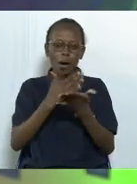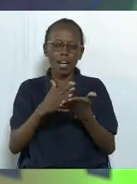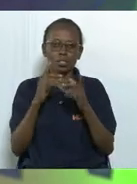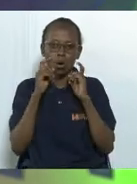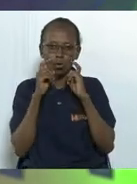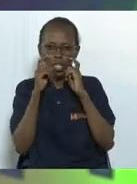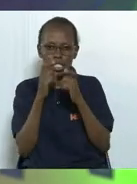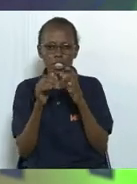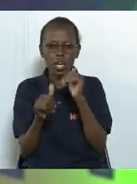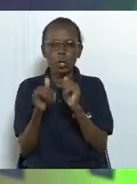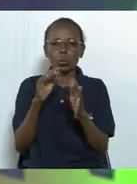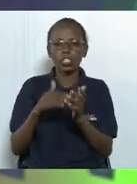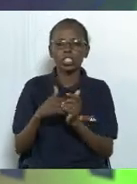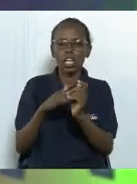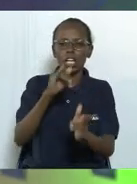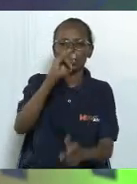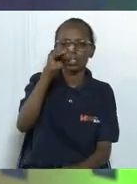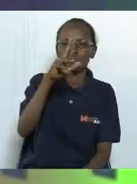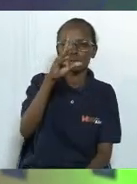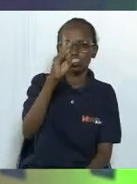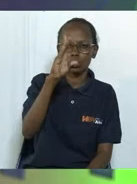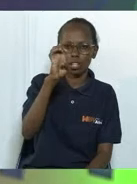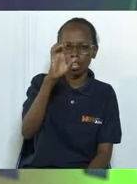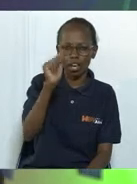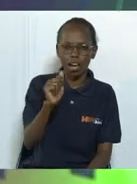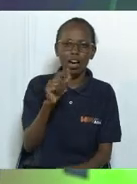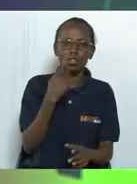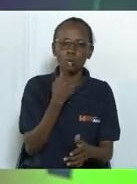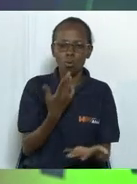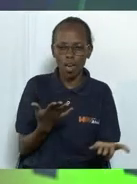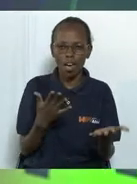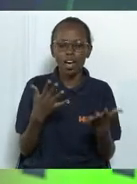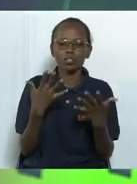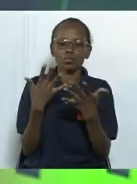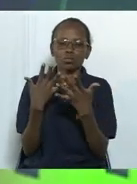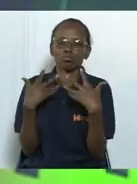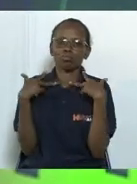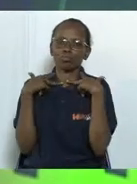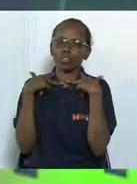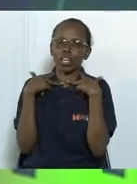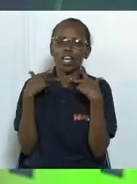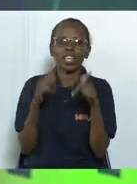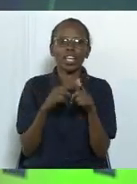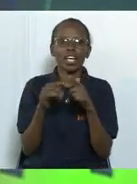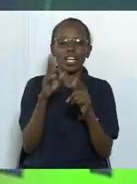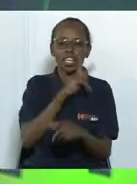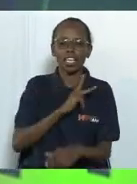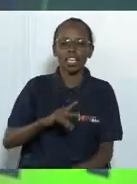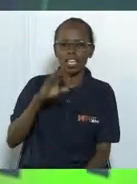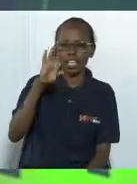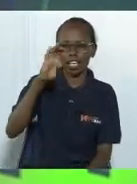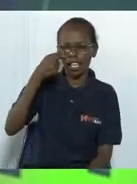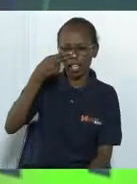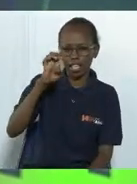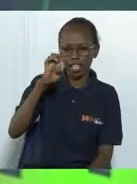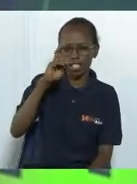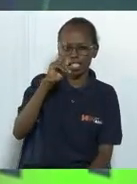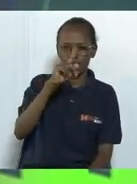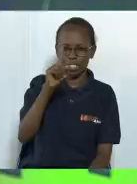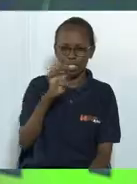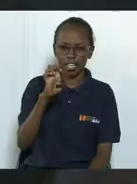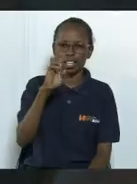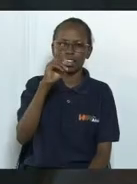that led Judah into exile. And remember, King Hezekiah got sick at some point, and messengers from